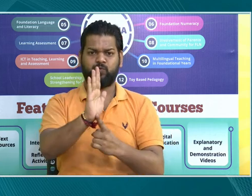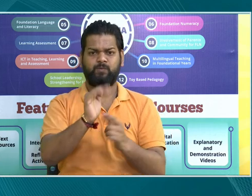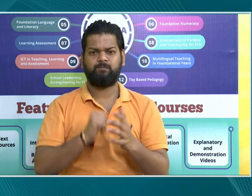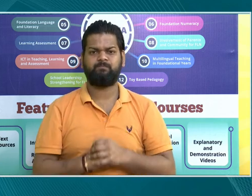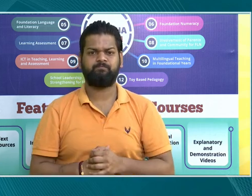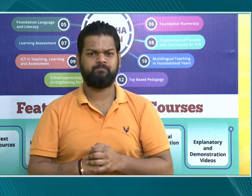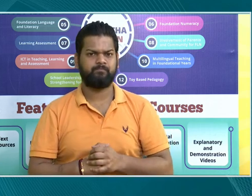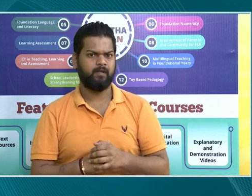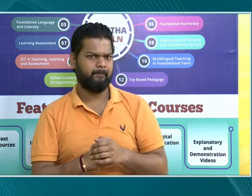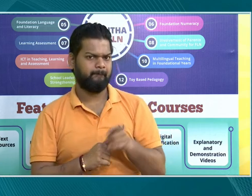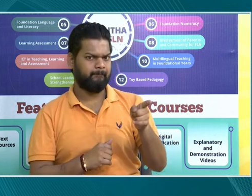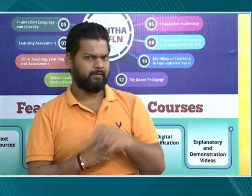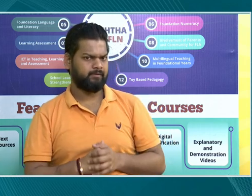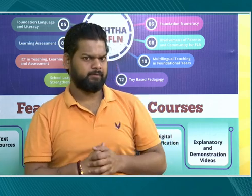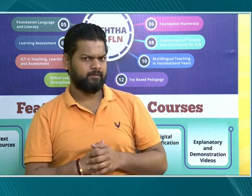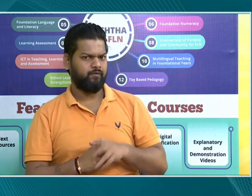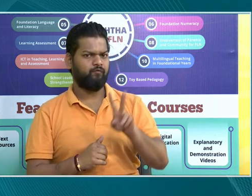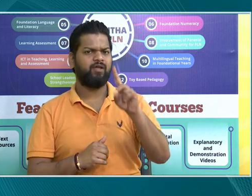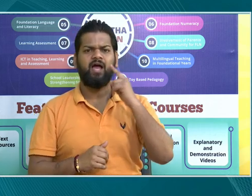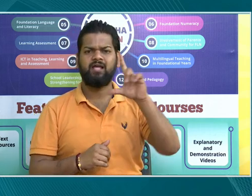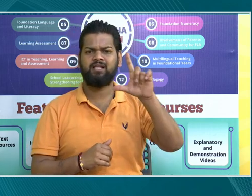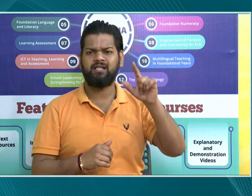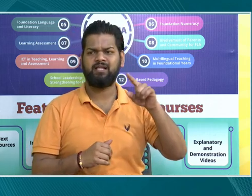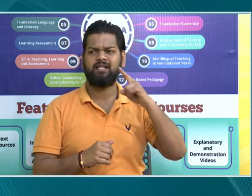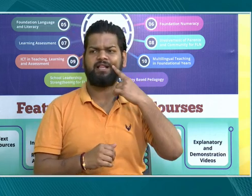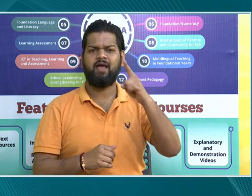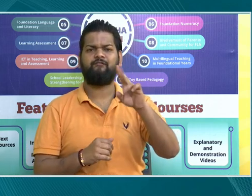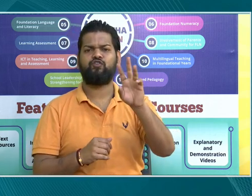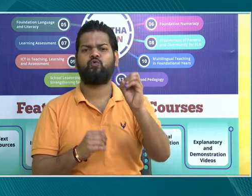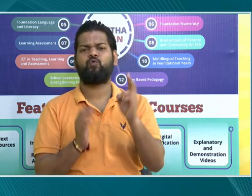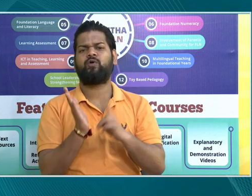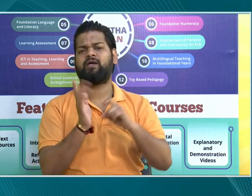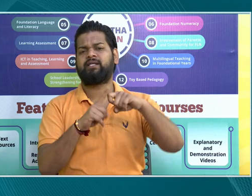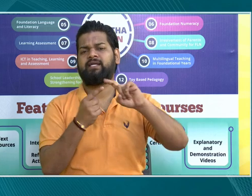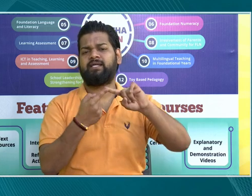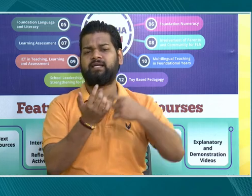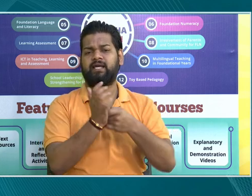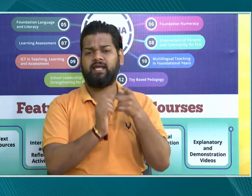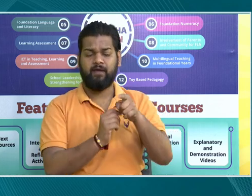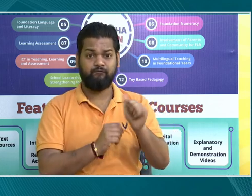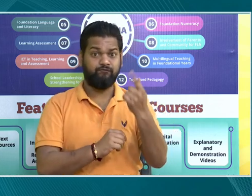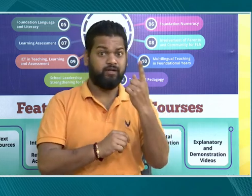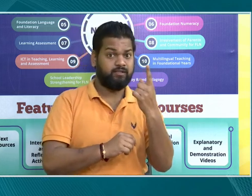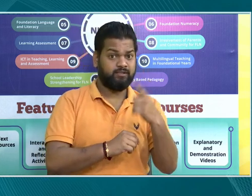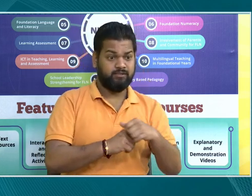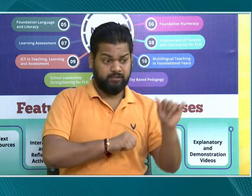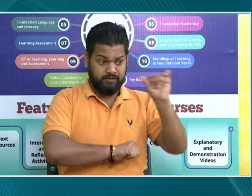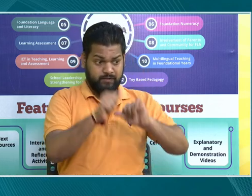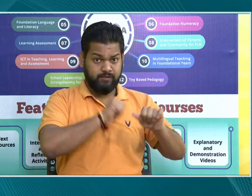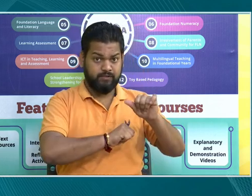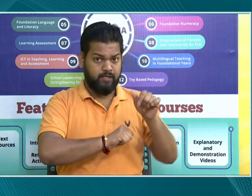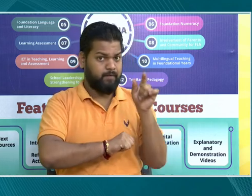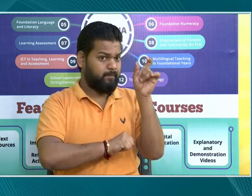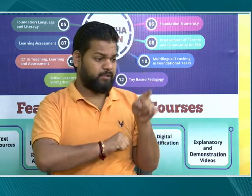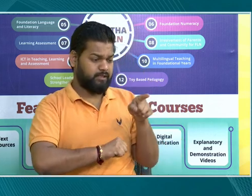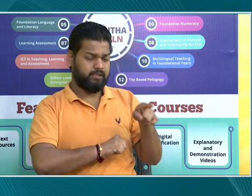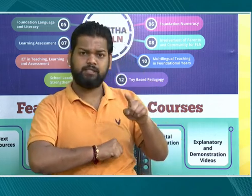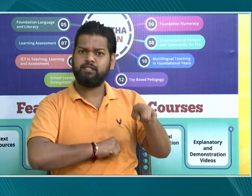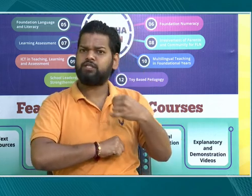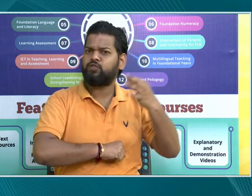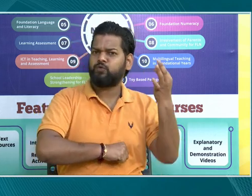Mr. Willy Wonka was a scientist. He first invented a tonic, Wonka White, which